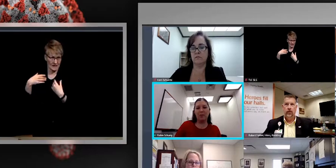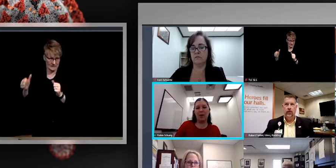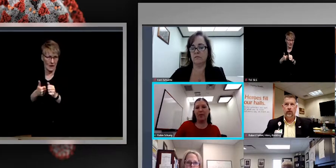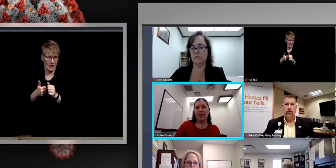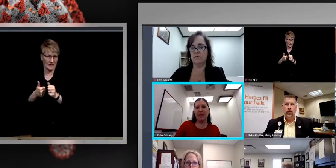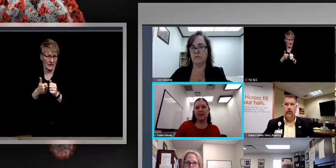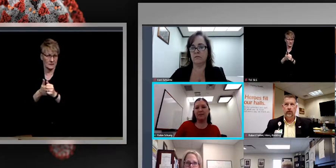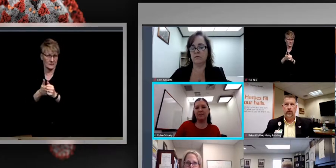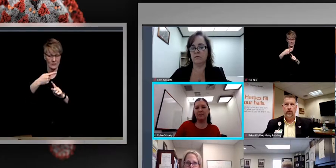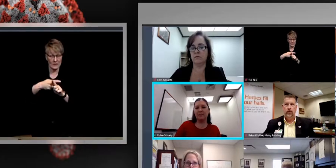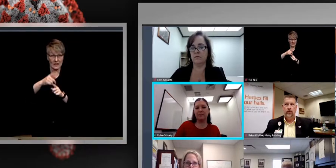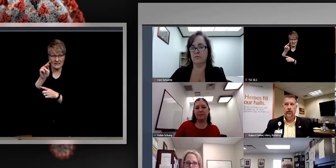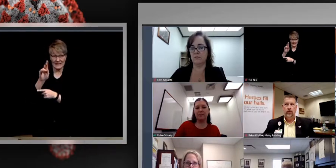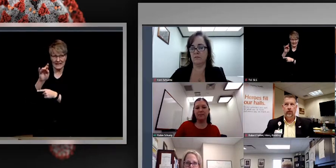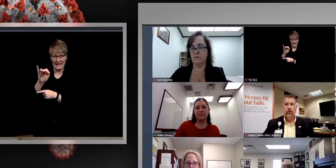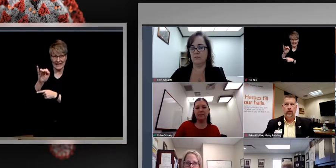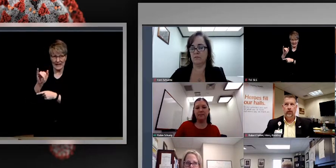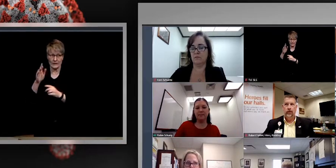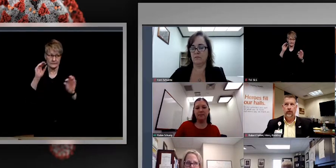I will let Karen tell you more about that.